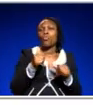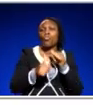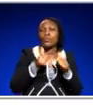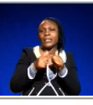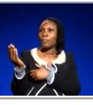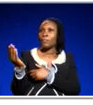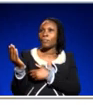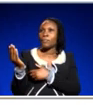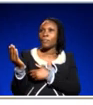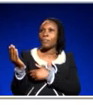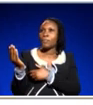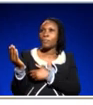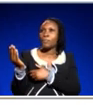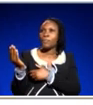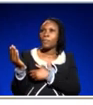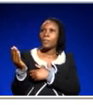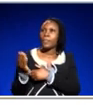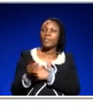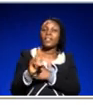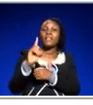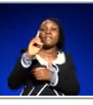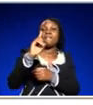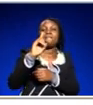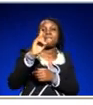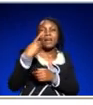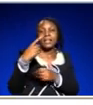not SADs. Exercise 1,